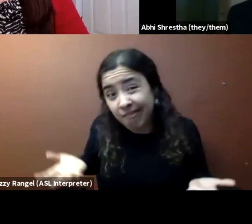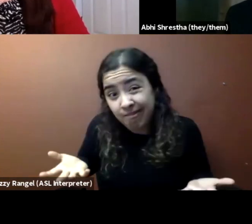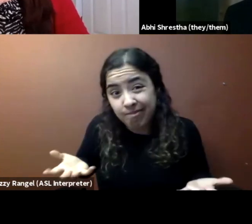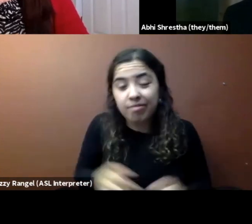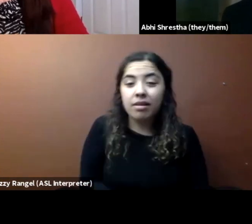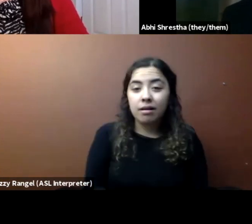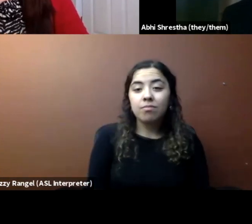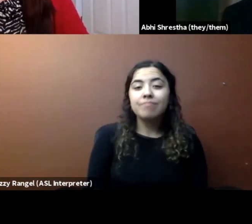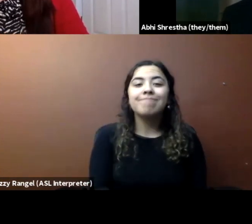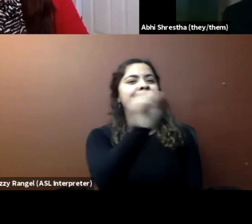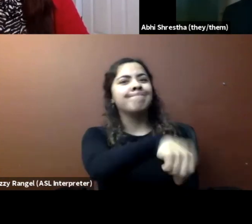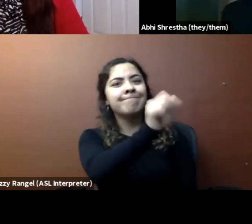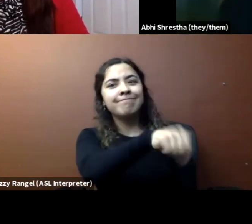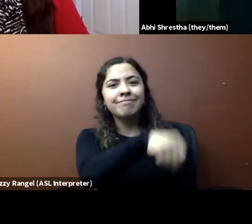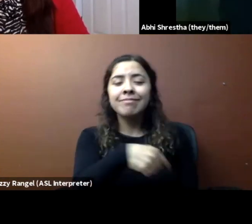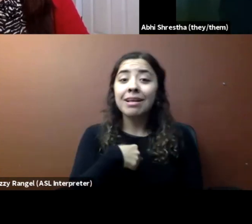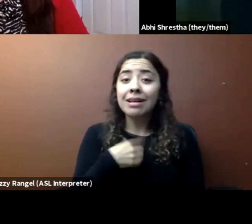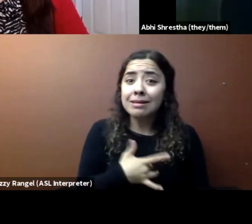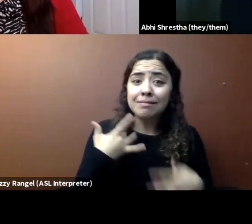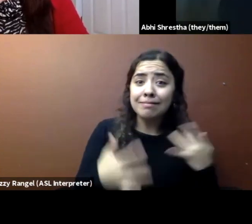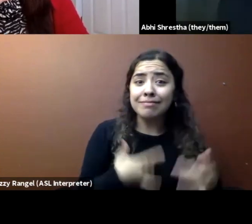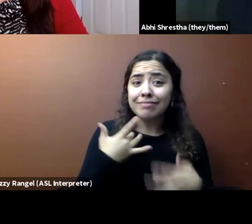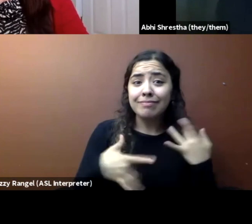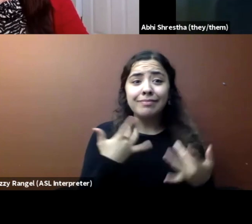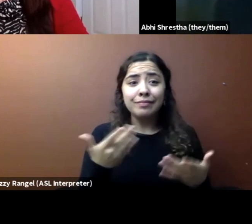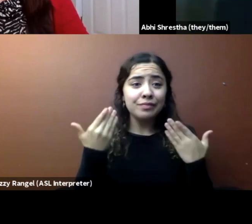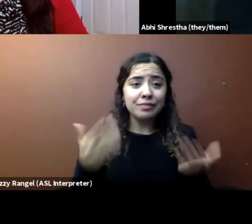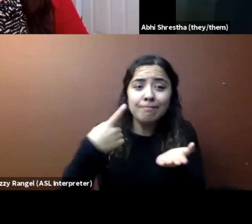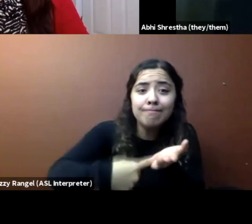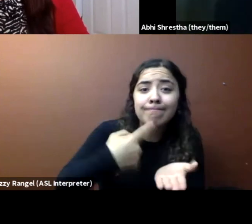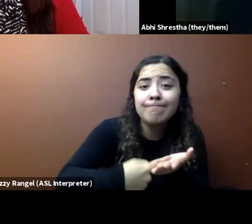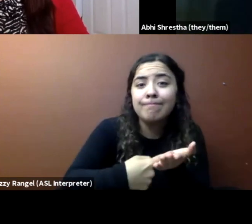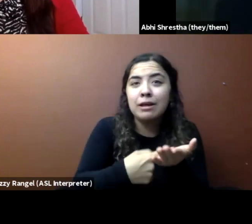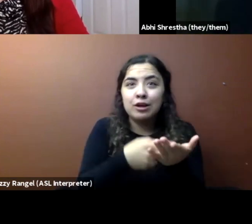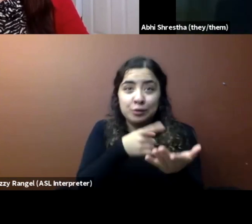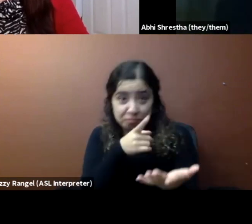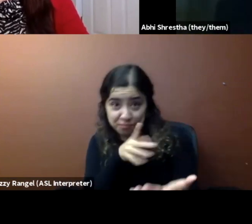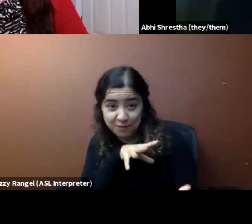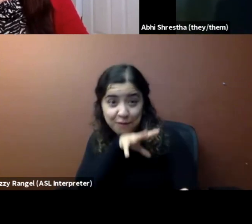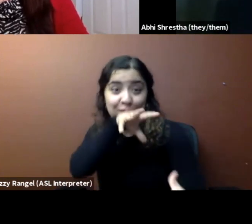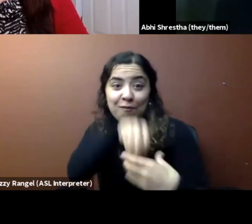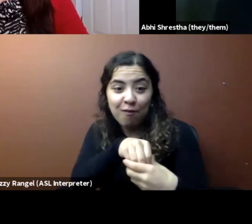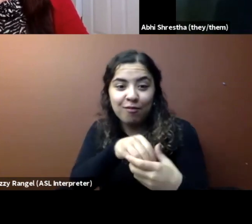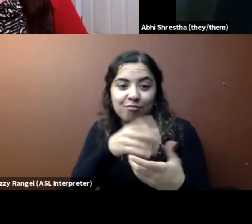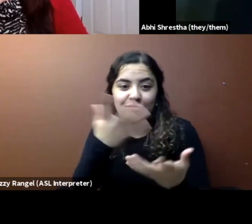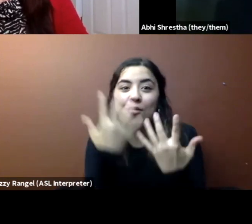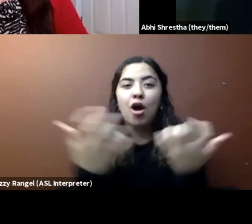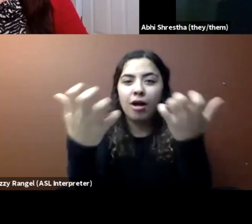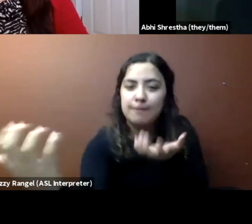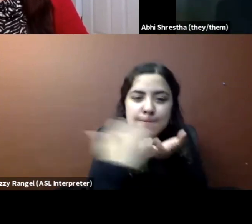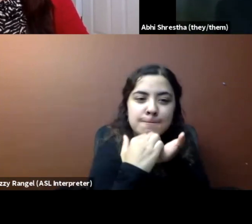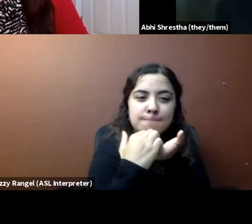of, I'm like sort of move into engaging the audience more as makers in